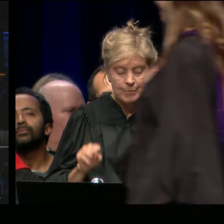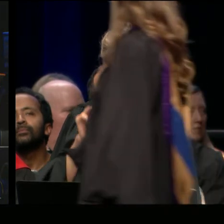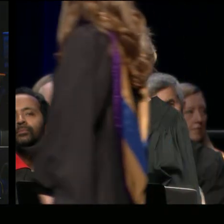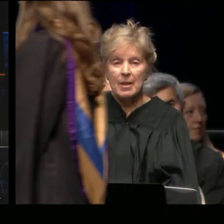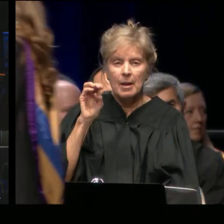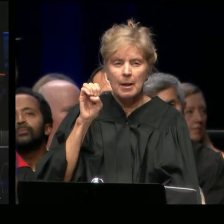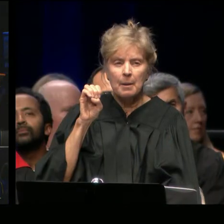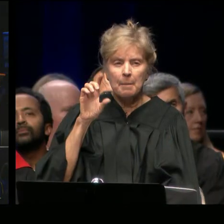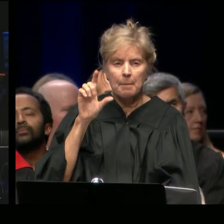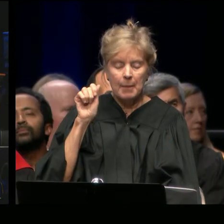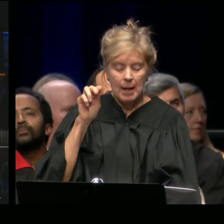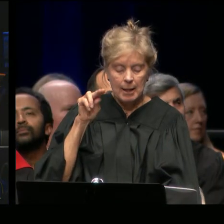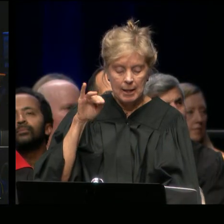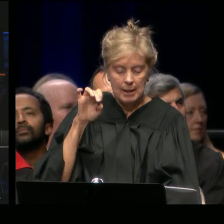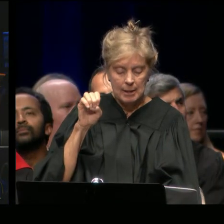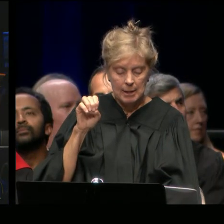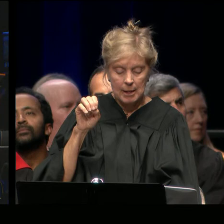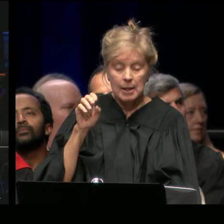Melanie Fotopoulos.